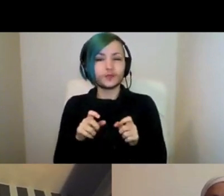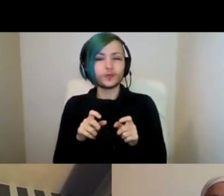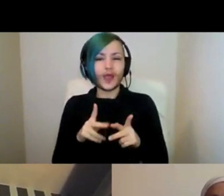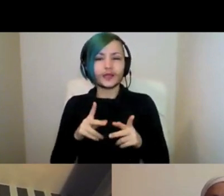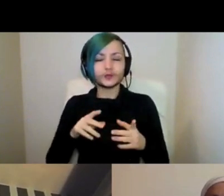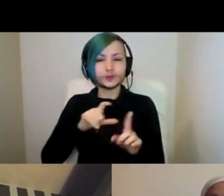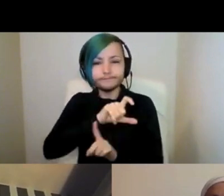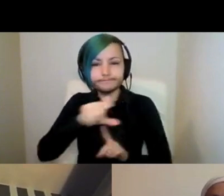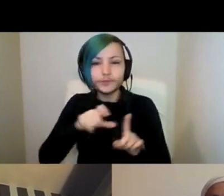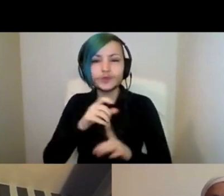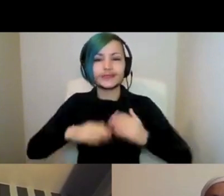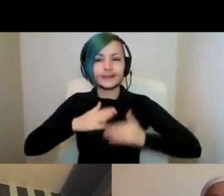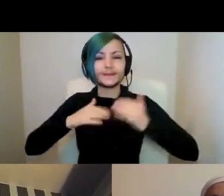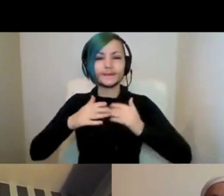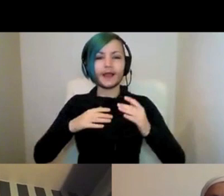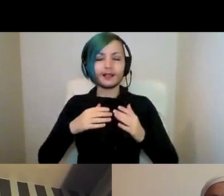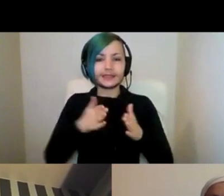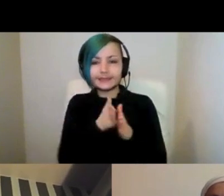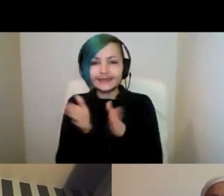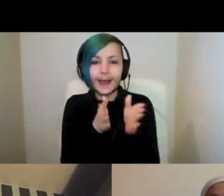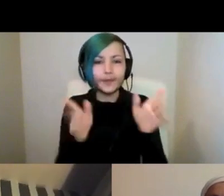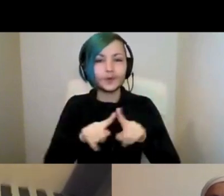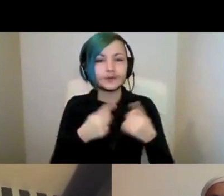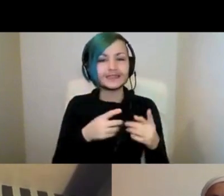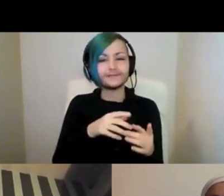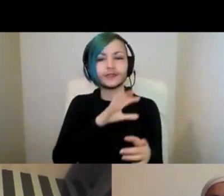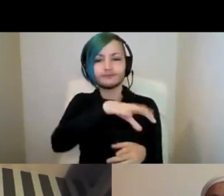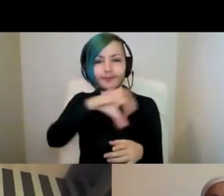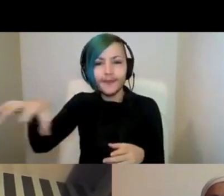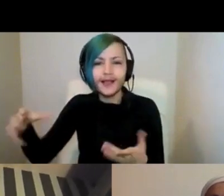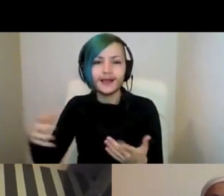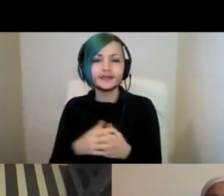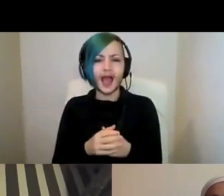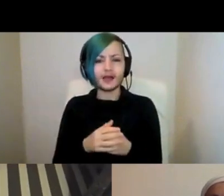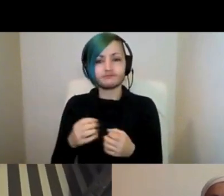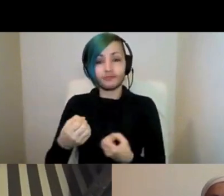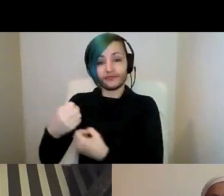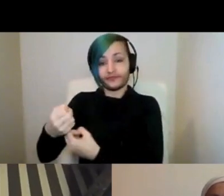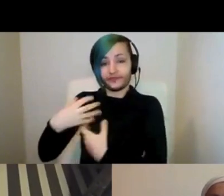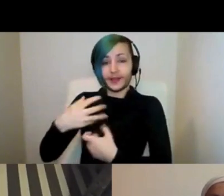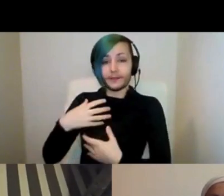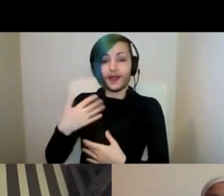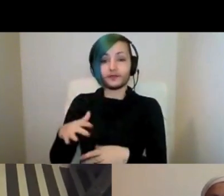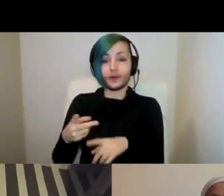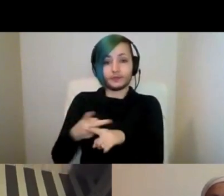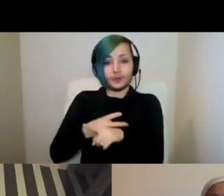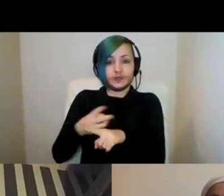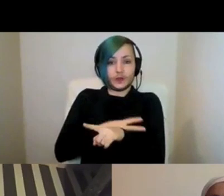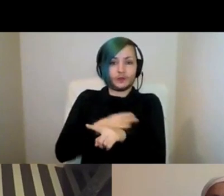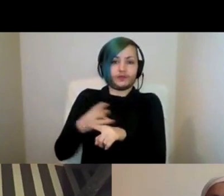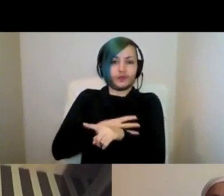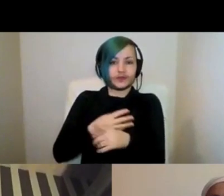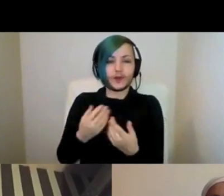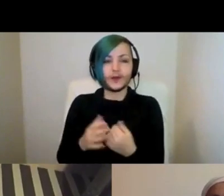and judging from some feedback from attendees the last couple of weeks, it's been helpful and